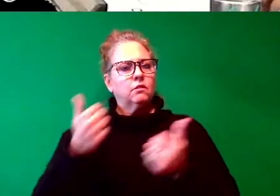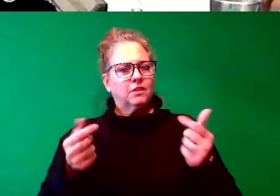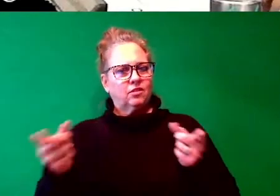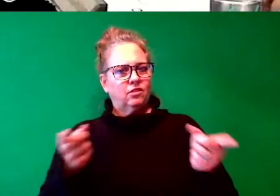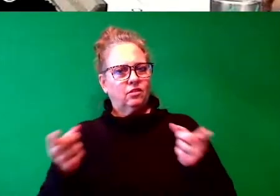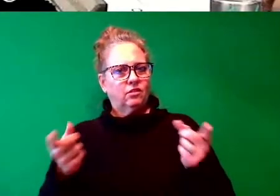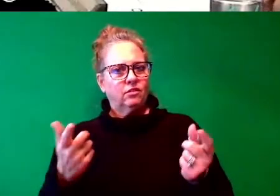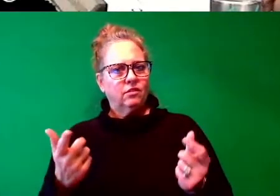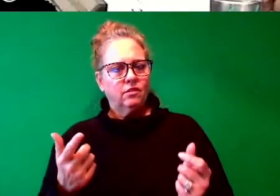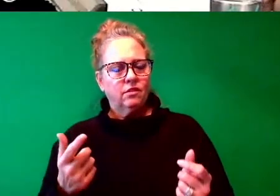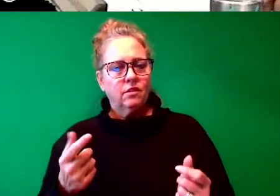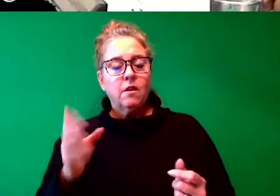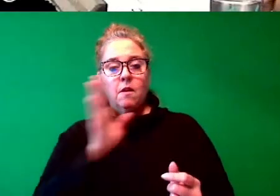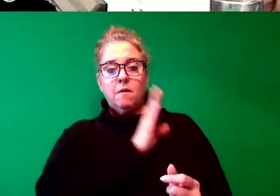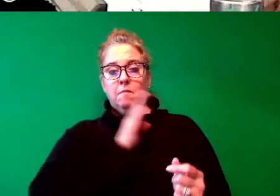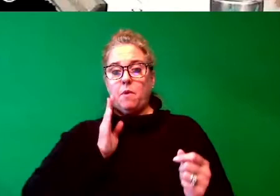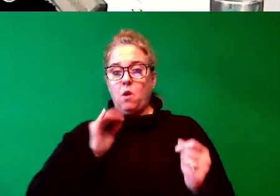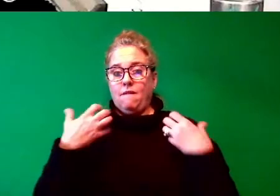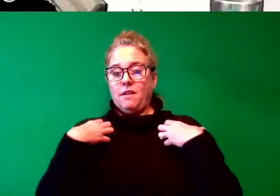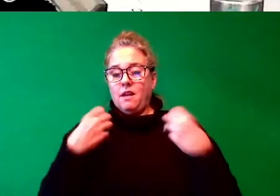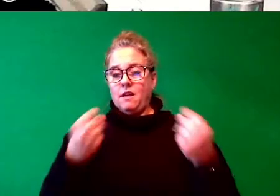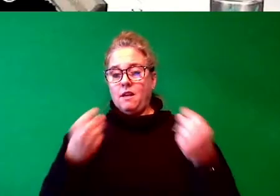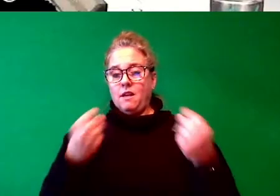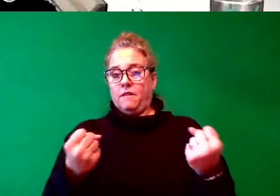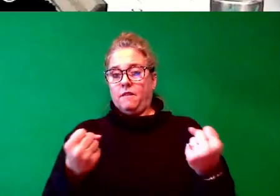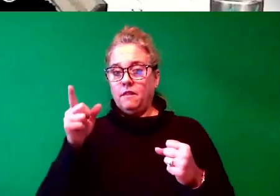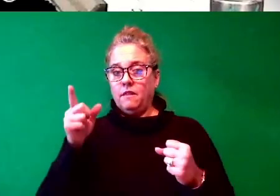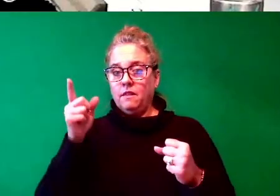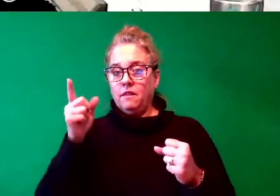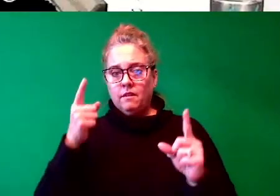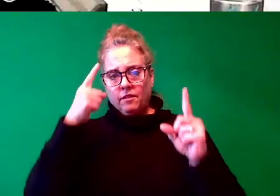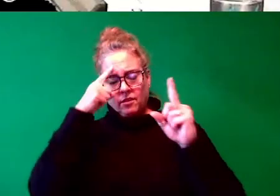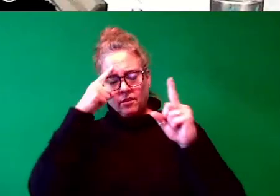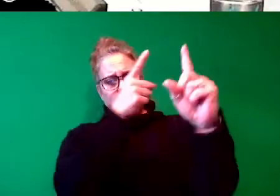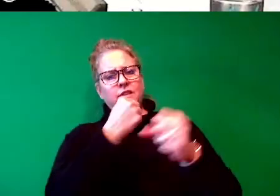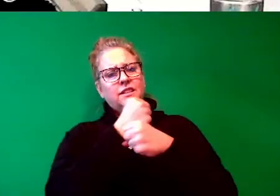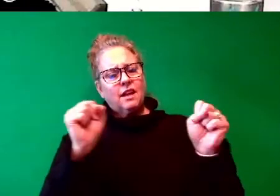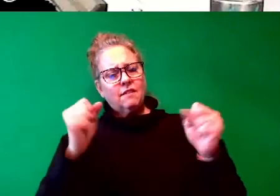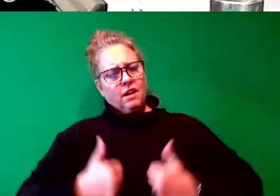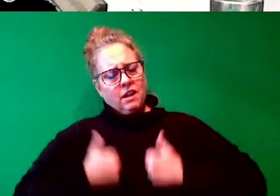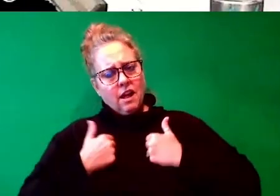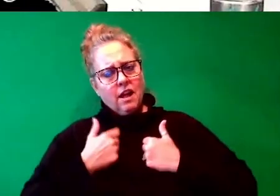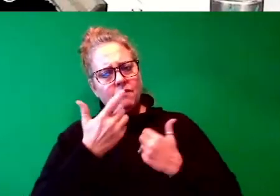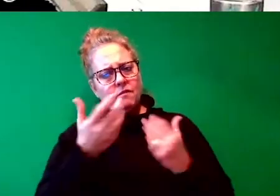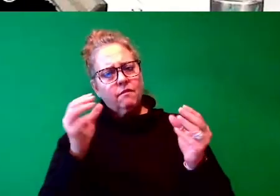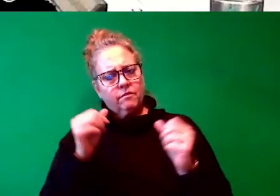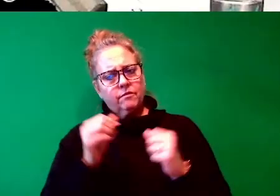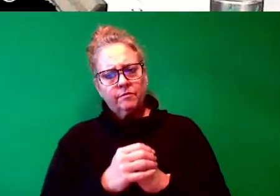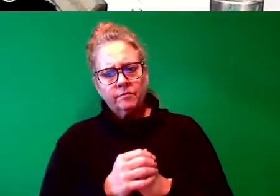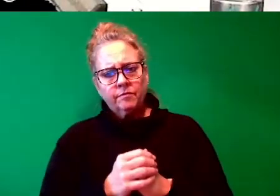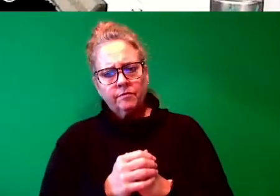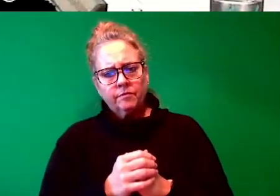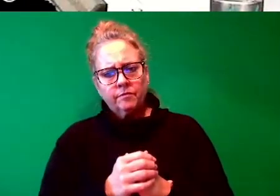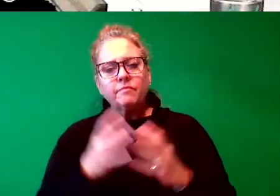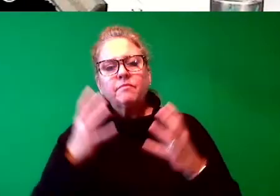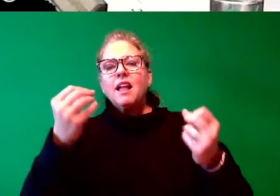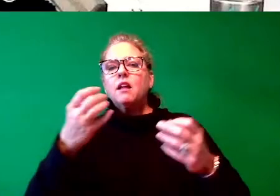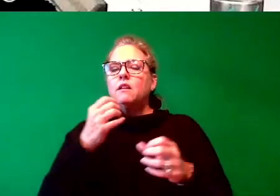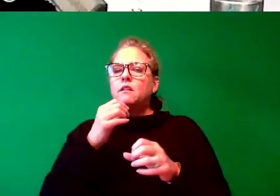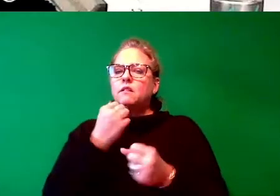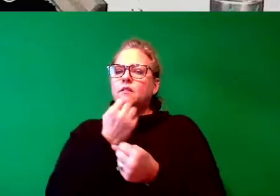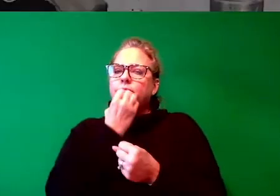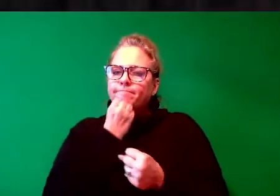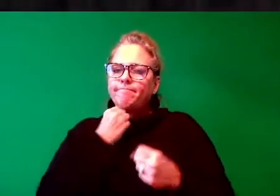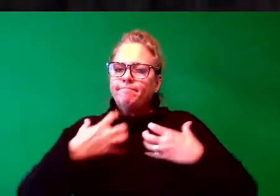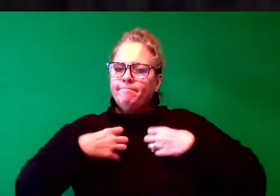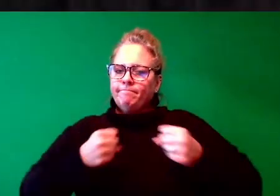function is saving lives and improving the health of our community. And that's where I'm at.